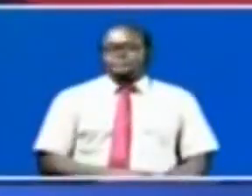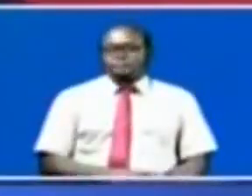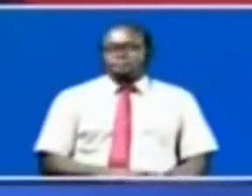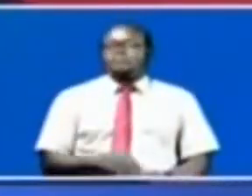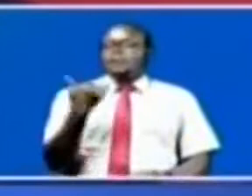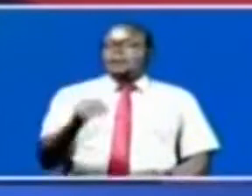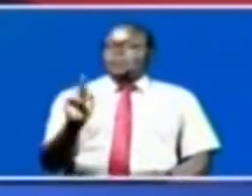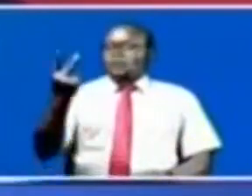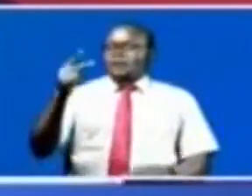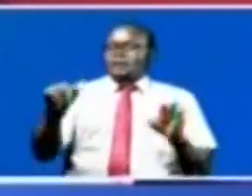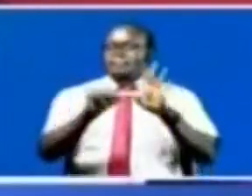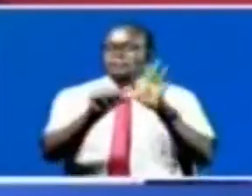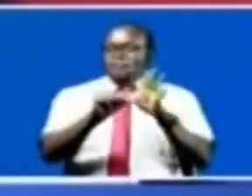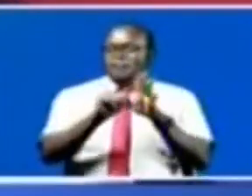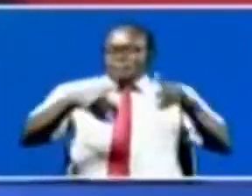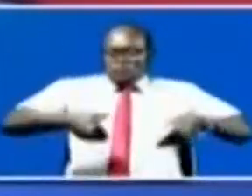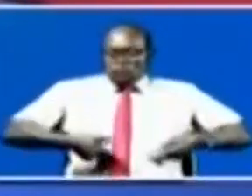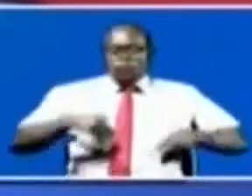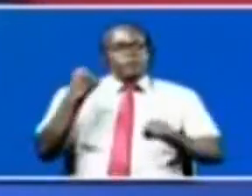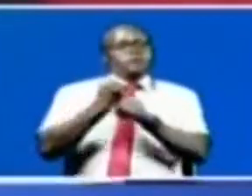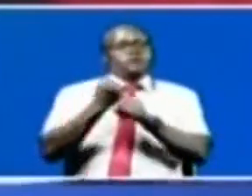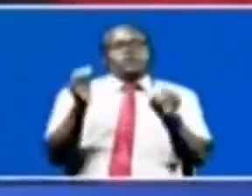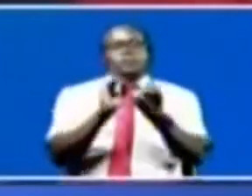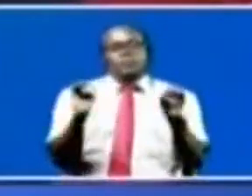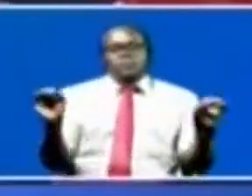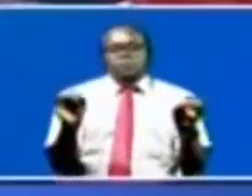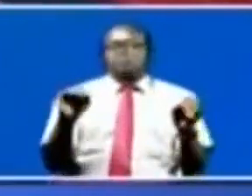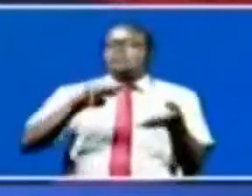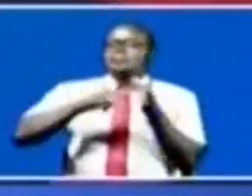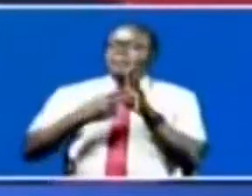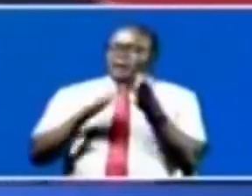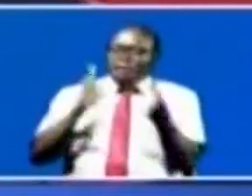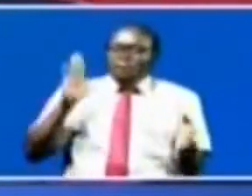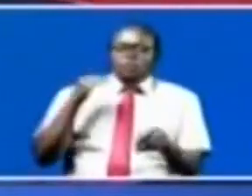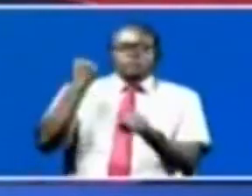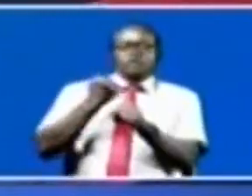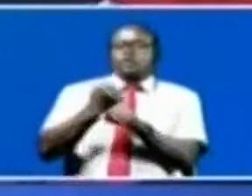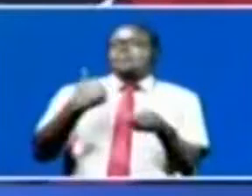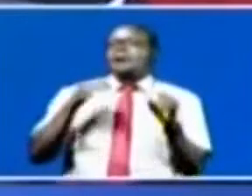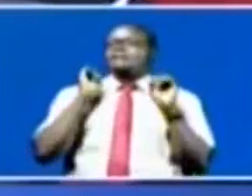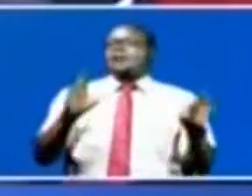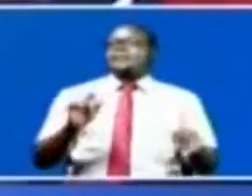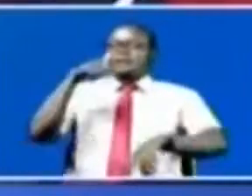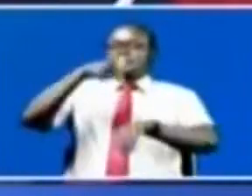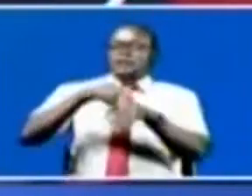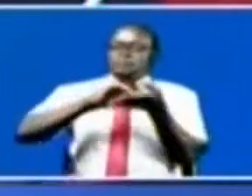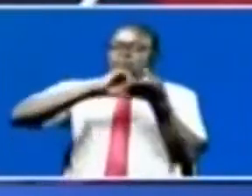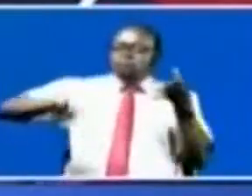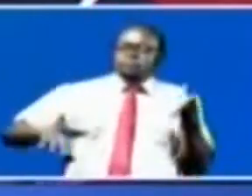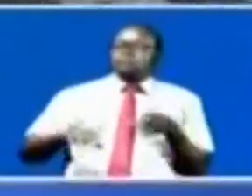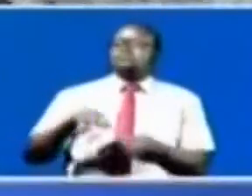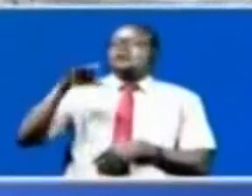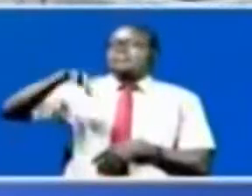crisis. The youth are jobless and we are even making them more jobless when we phase out 14-seater